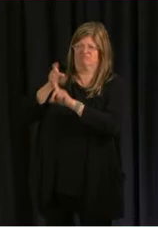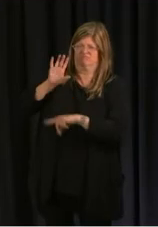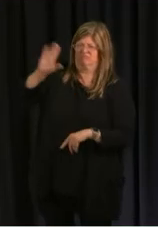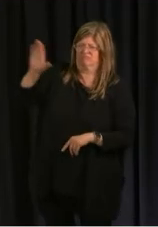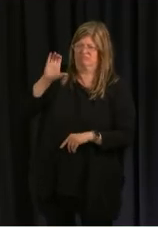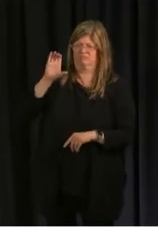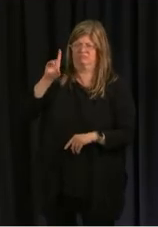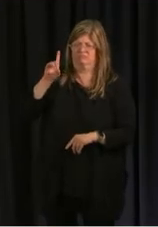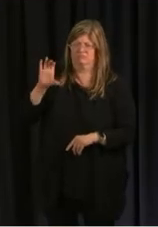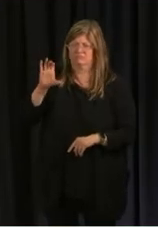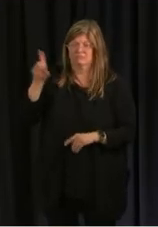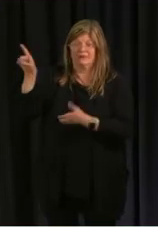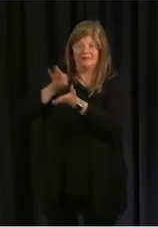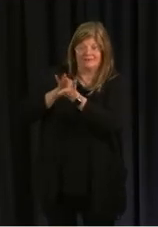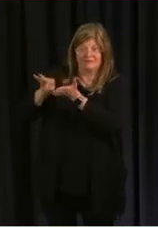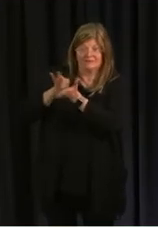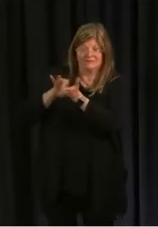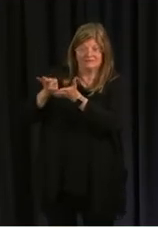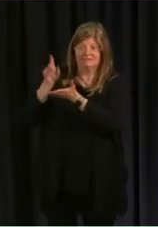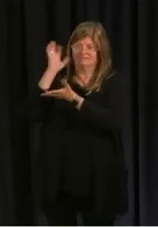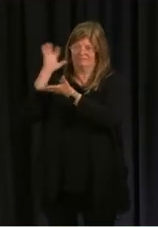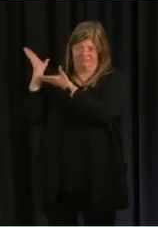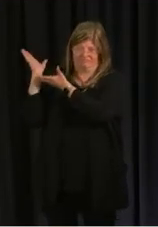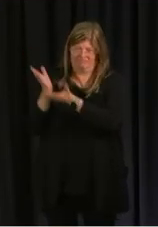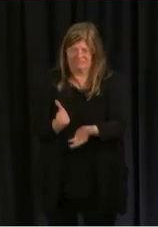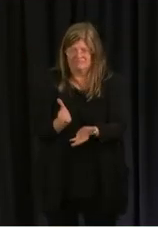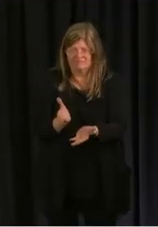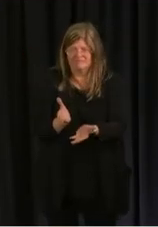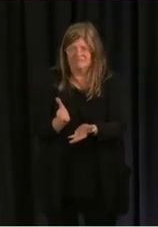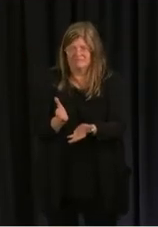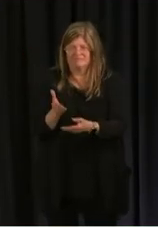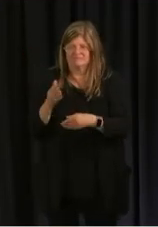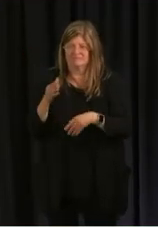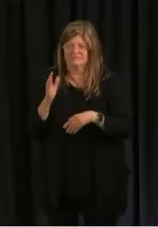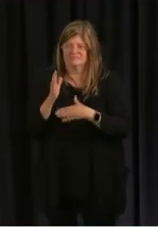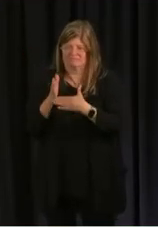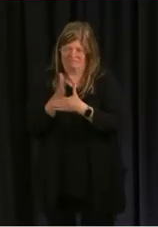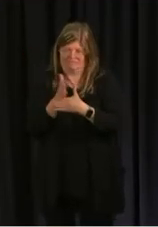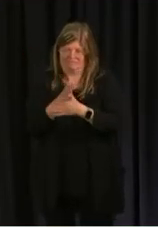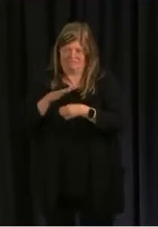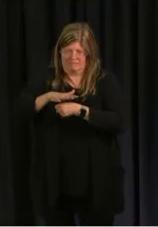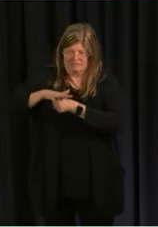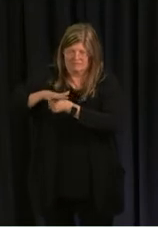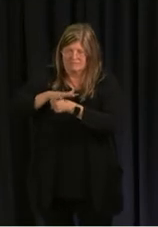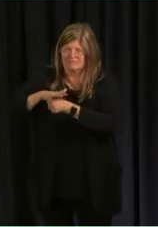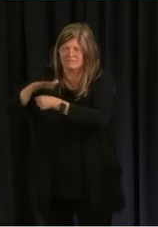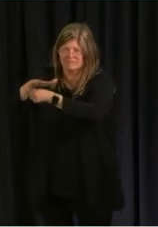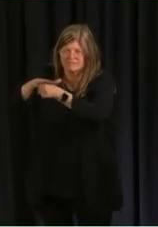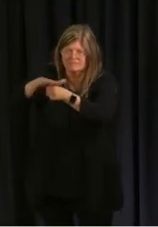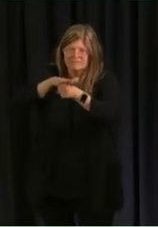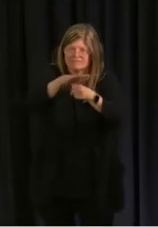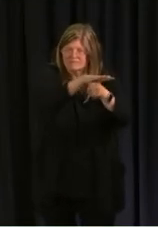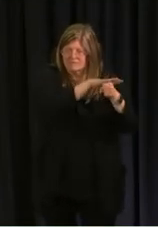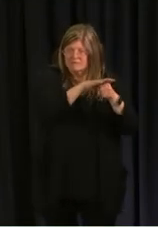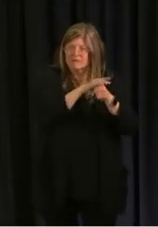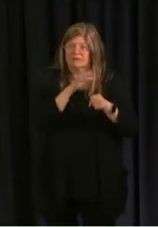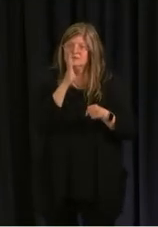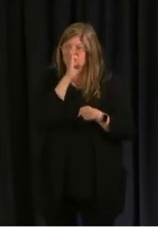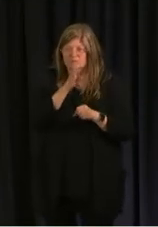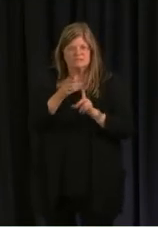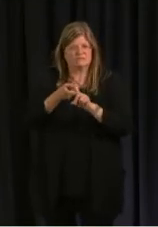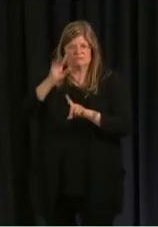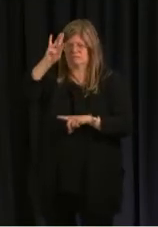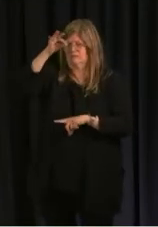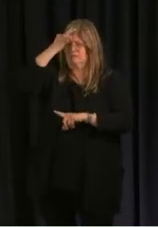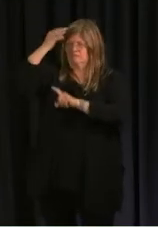counts is doses that are delivered within our geography of the District of Columbia. So there's direct federal allocation to the